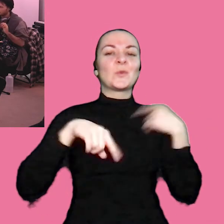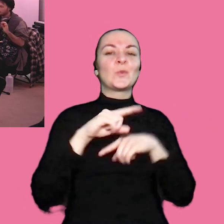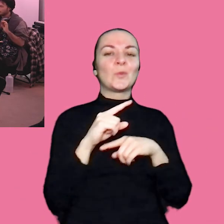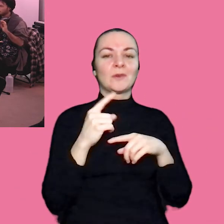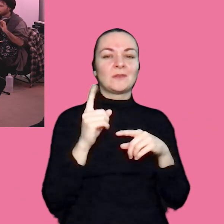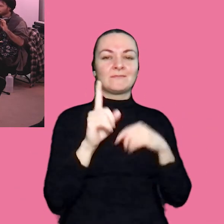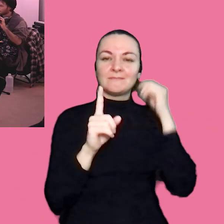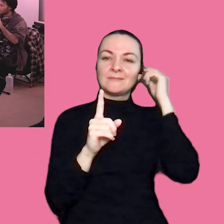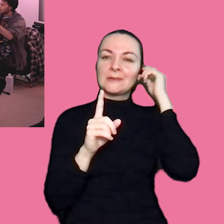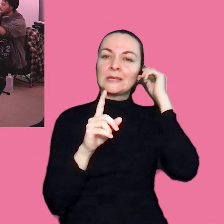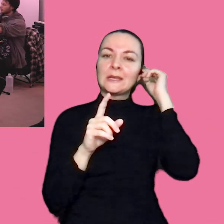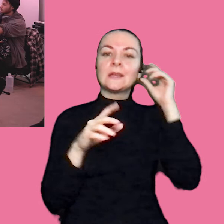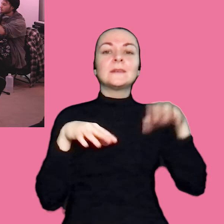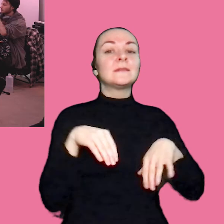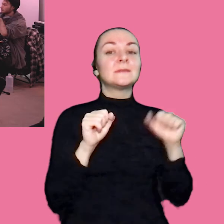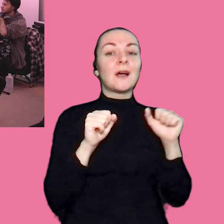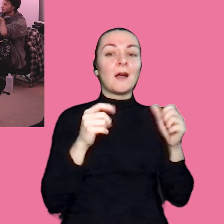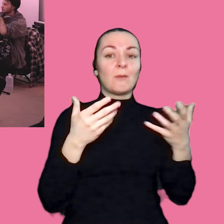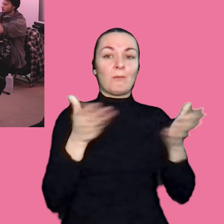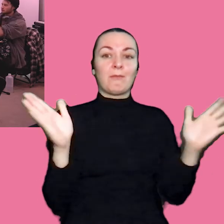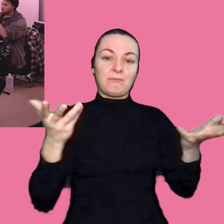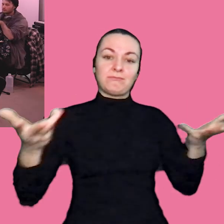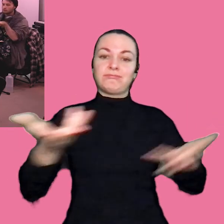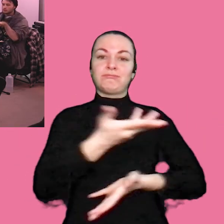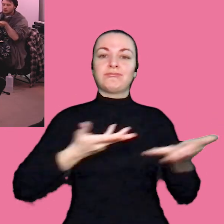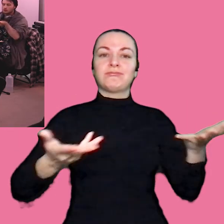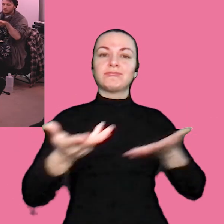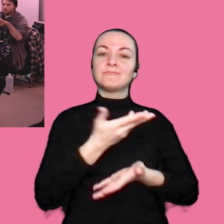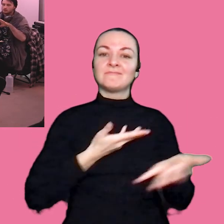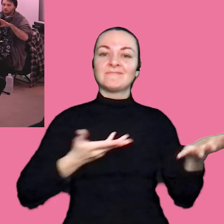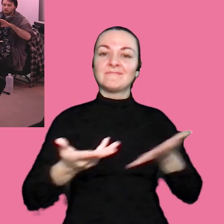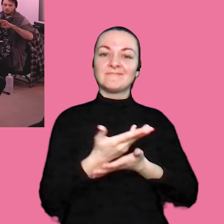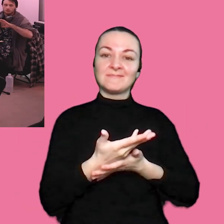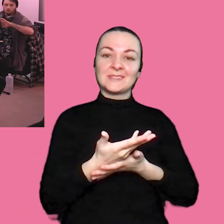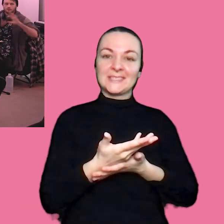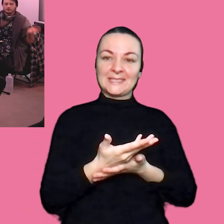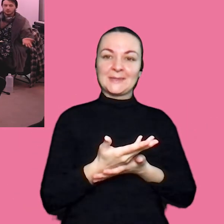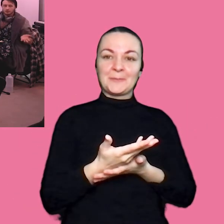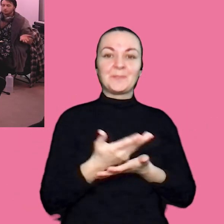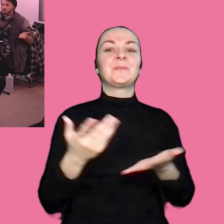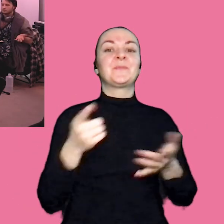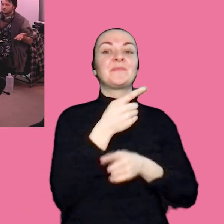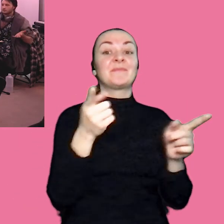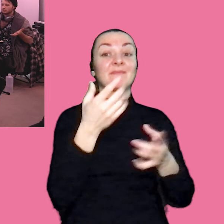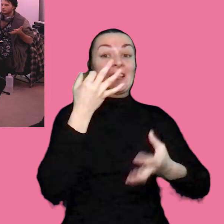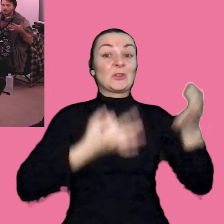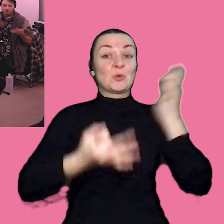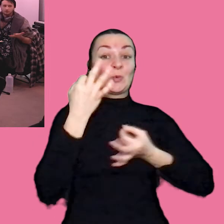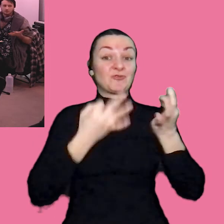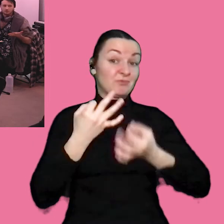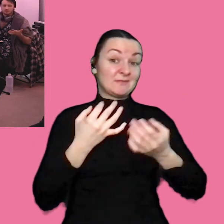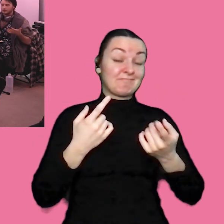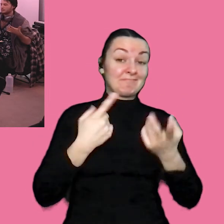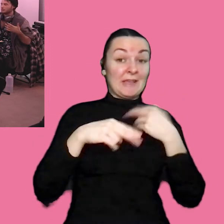We're gonna open it up now to a bit more of a discussion with everyone, and so we are taking questions. If you